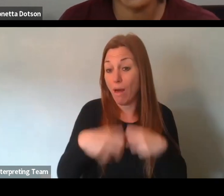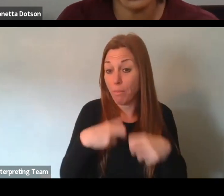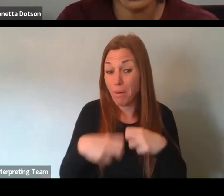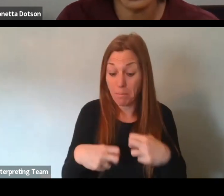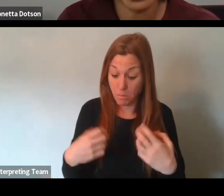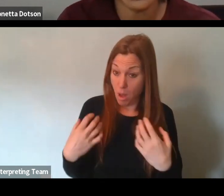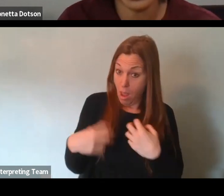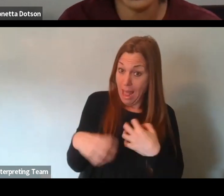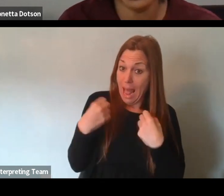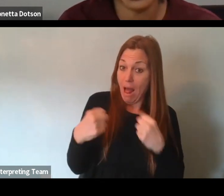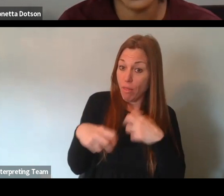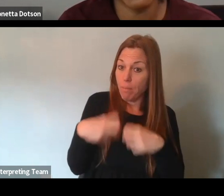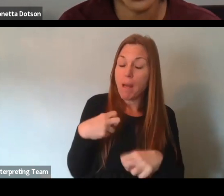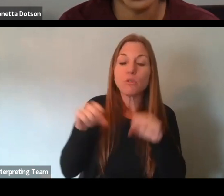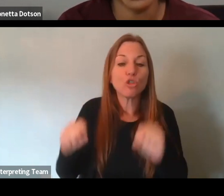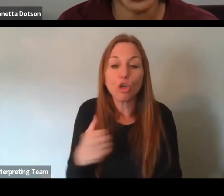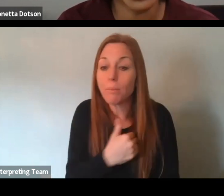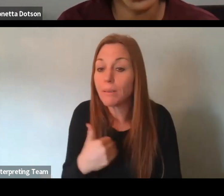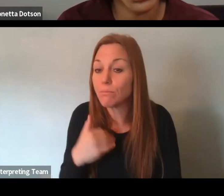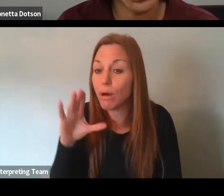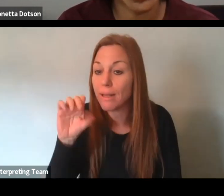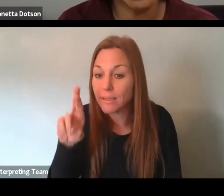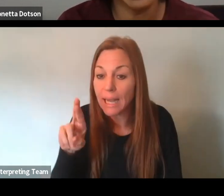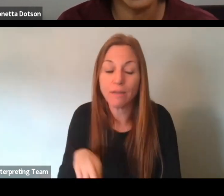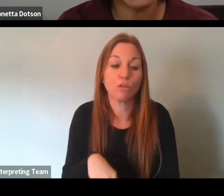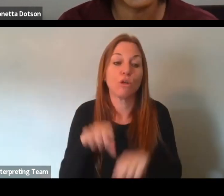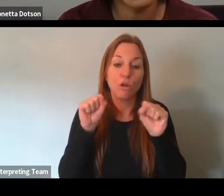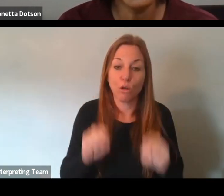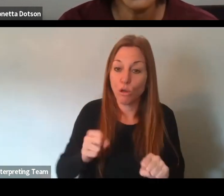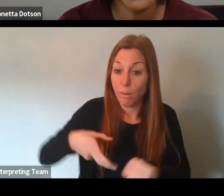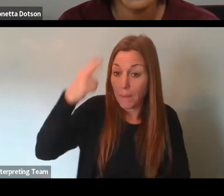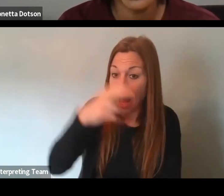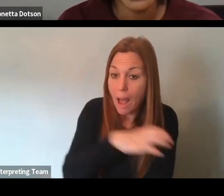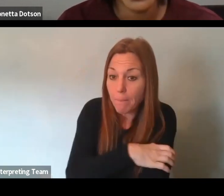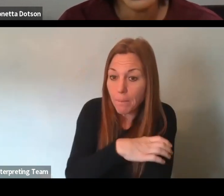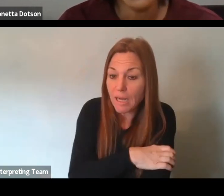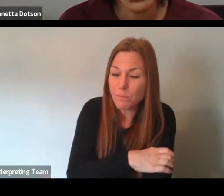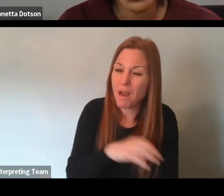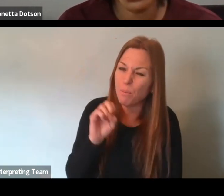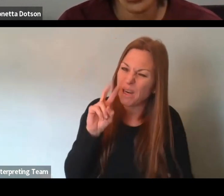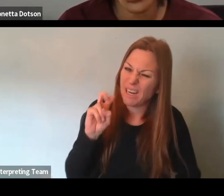and even risk for death can be greater as a consequence of facing chronic discrimination. And